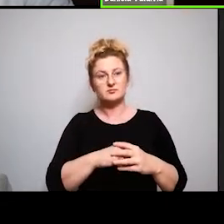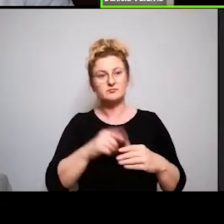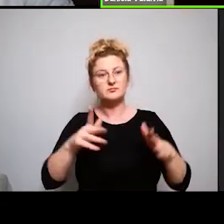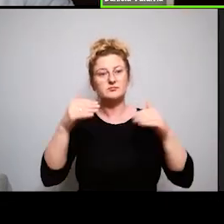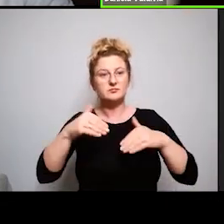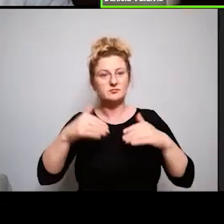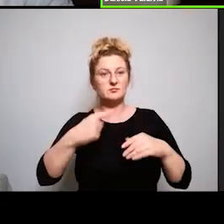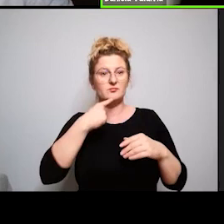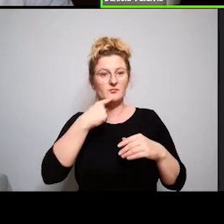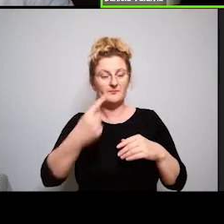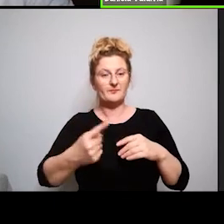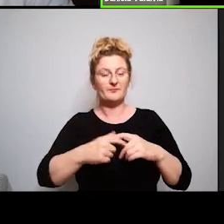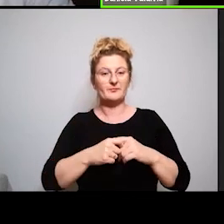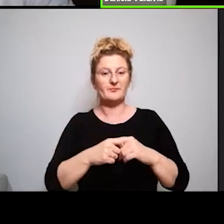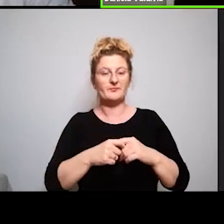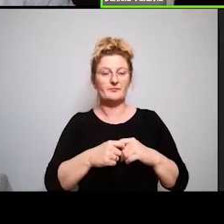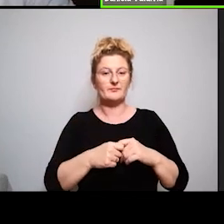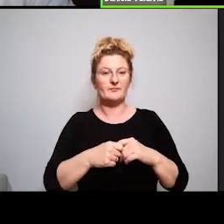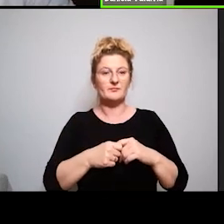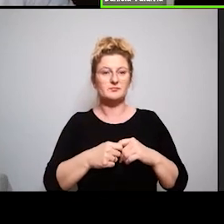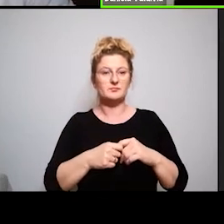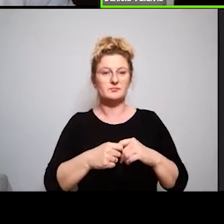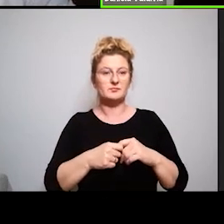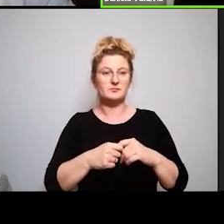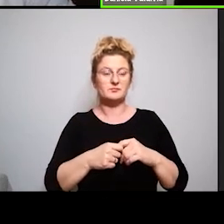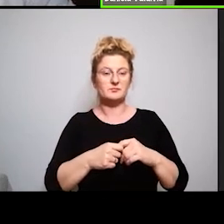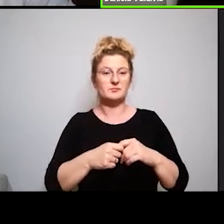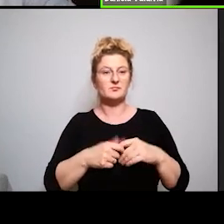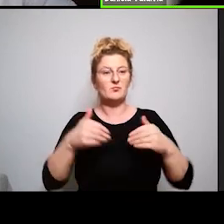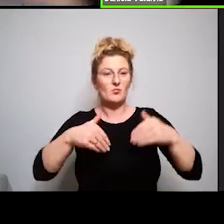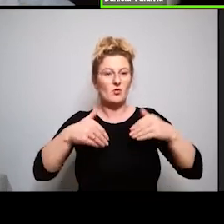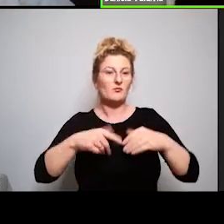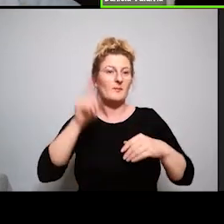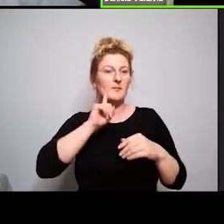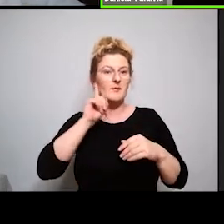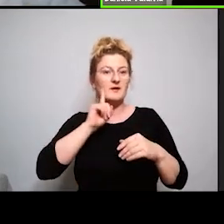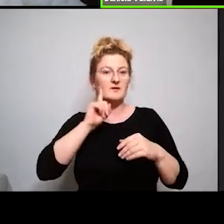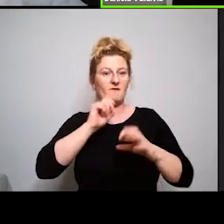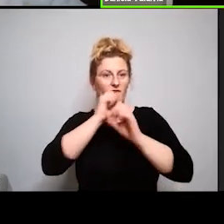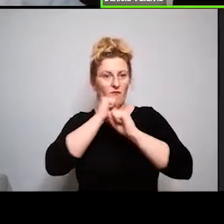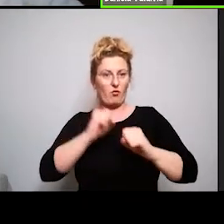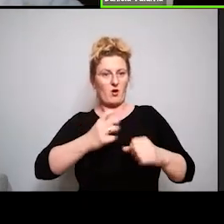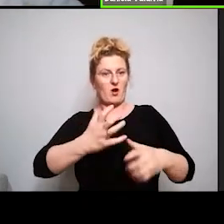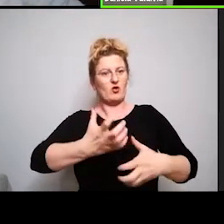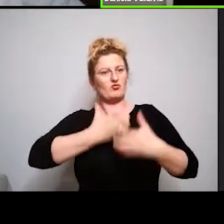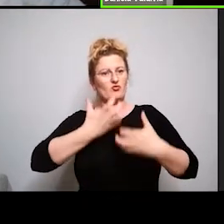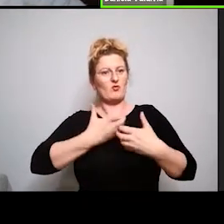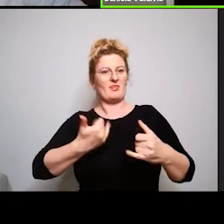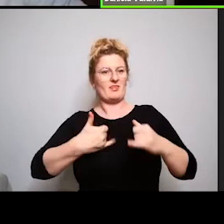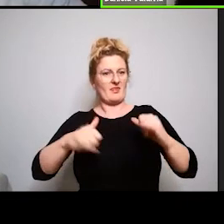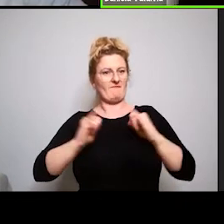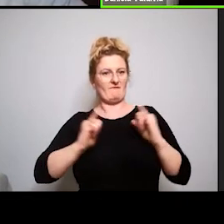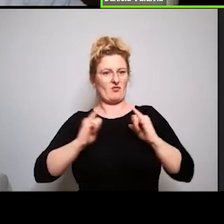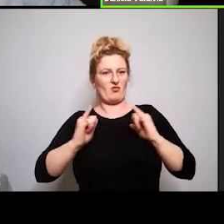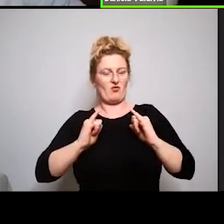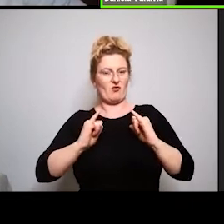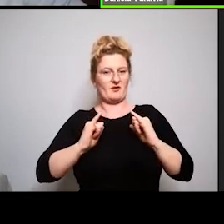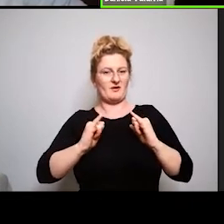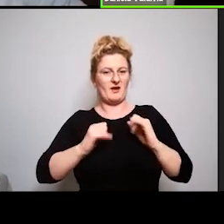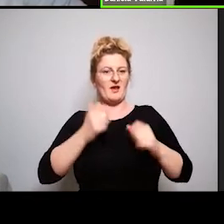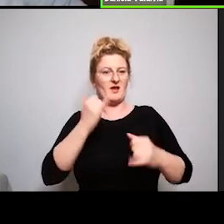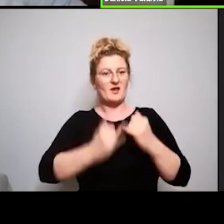cultures to be led by a woman because it's not normal. So I would